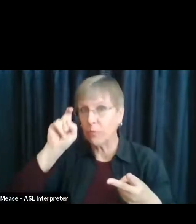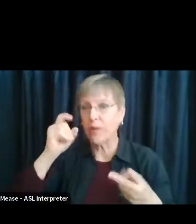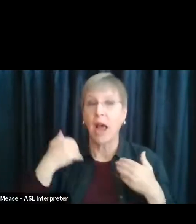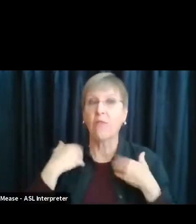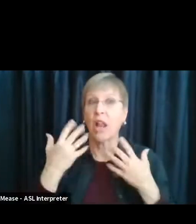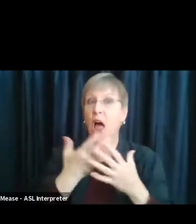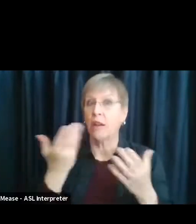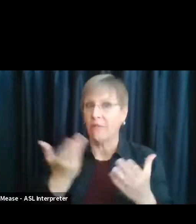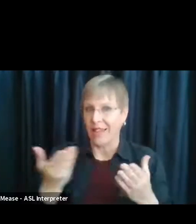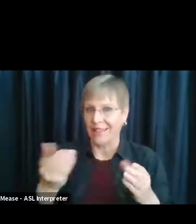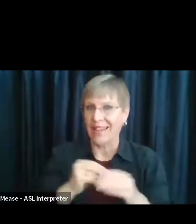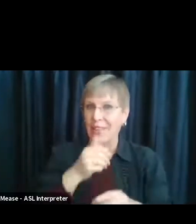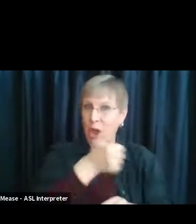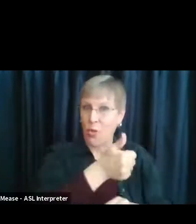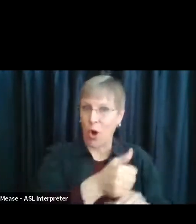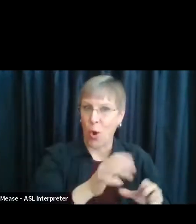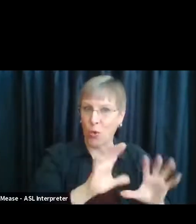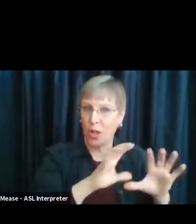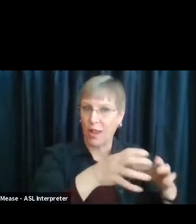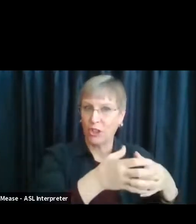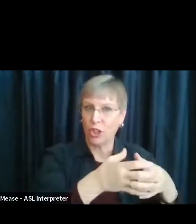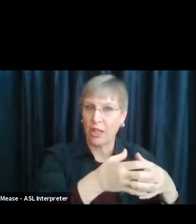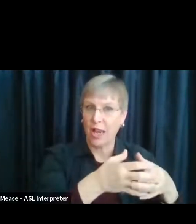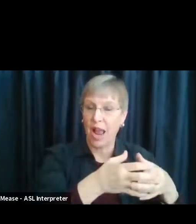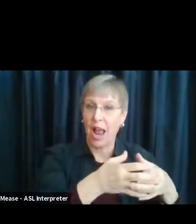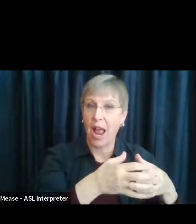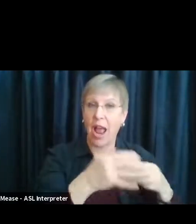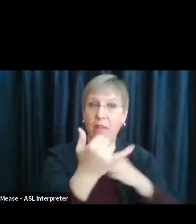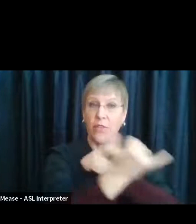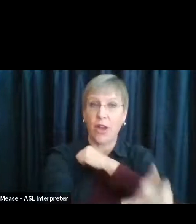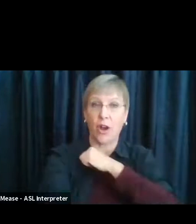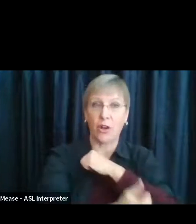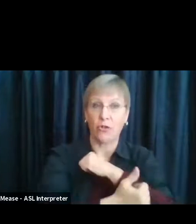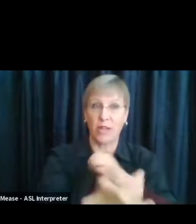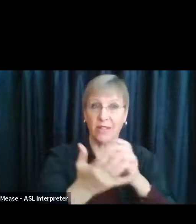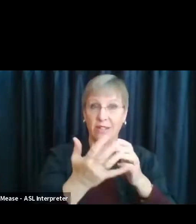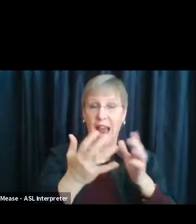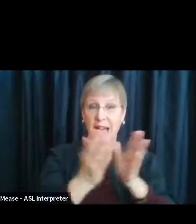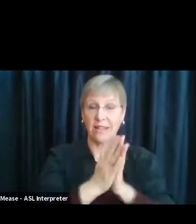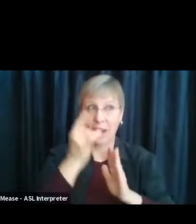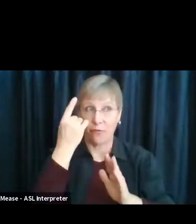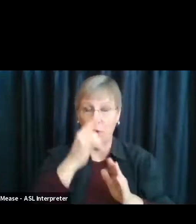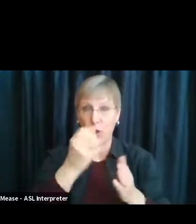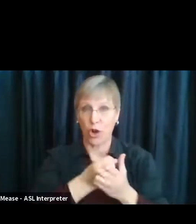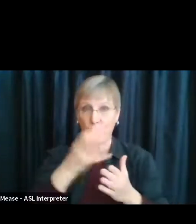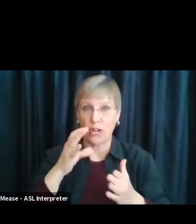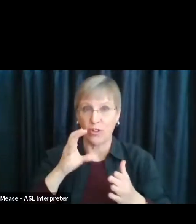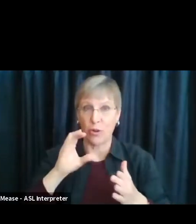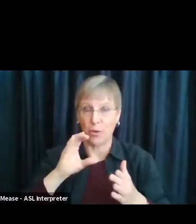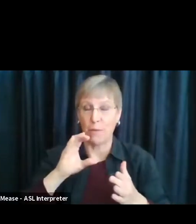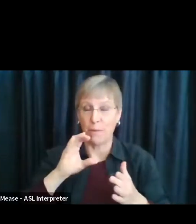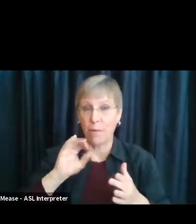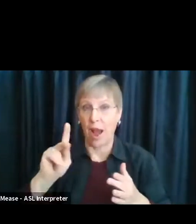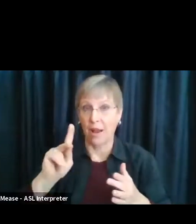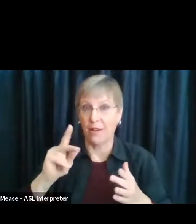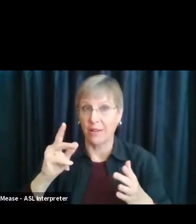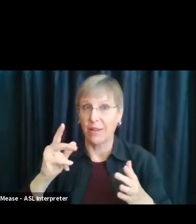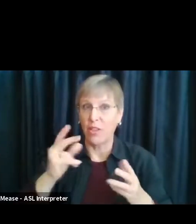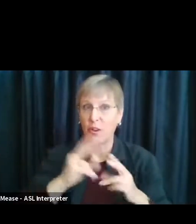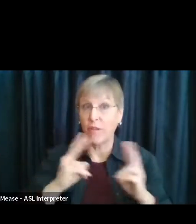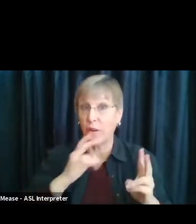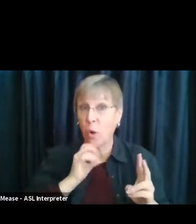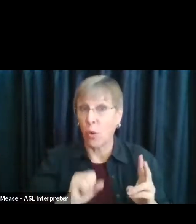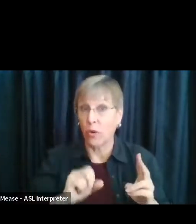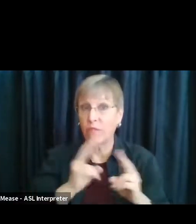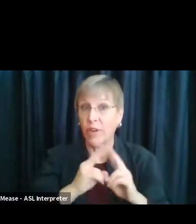their collection, and the countries who ask them the treasure back are very empty. So we have a very